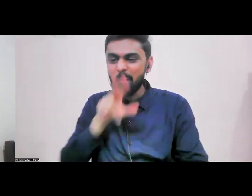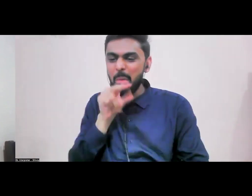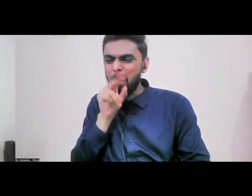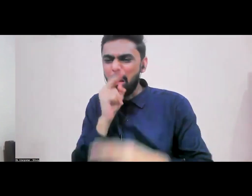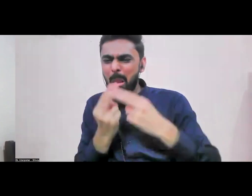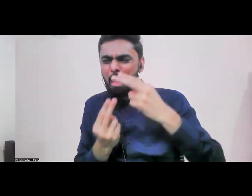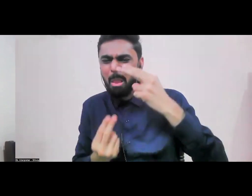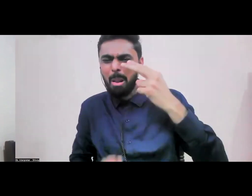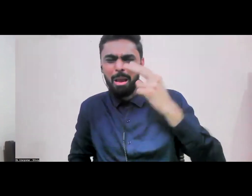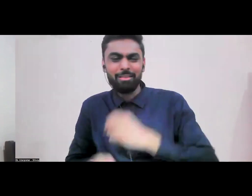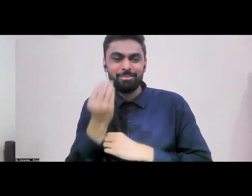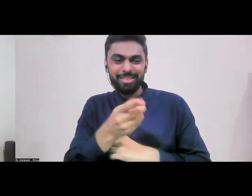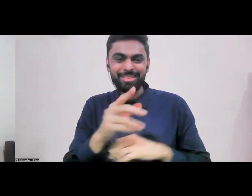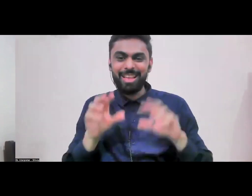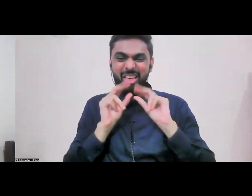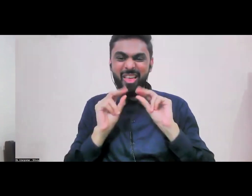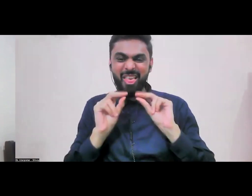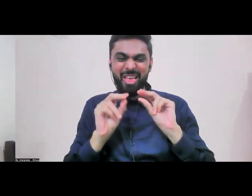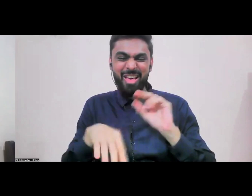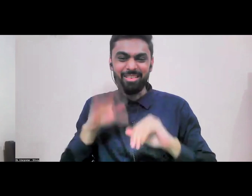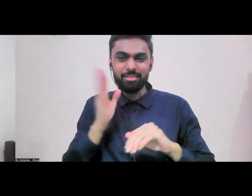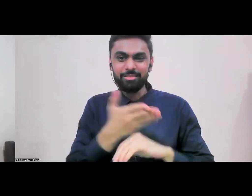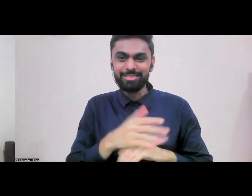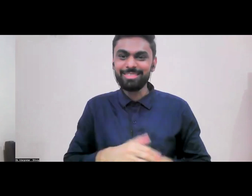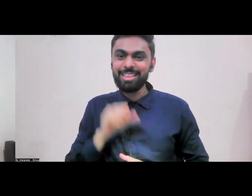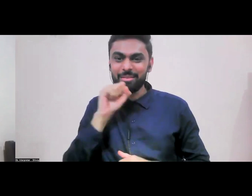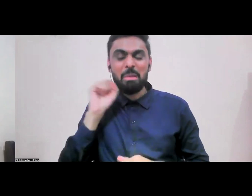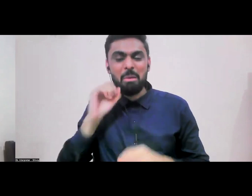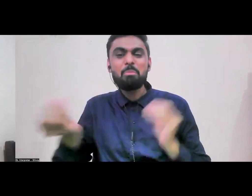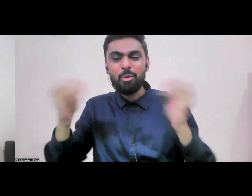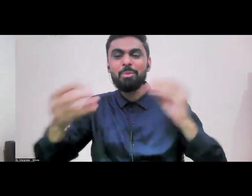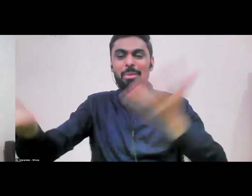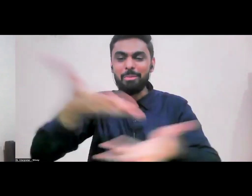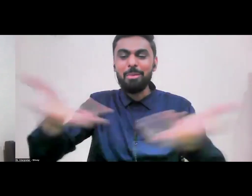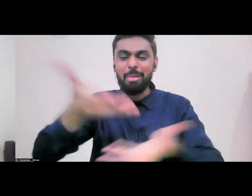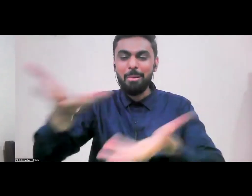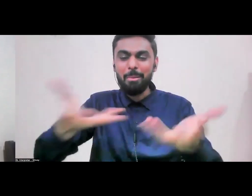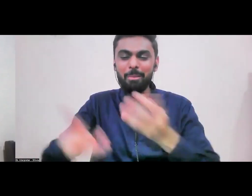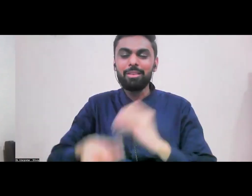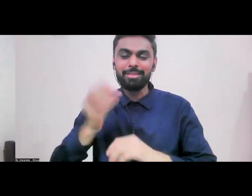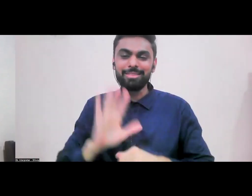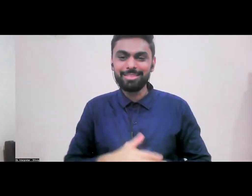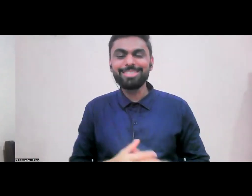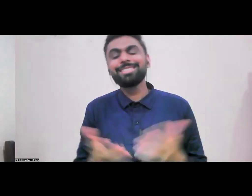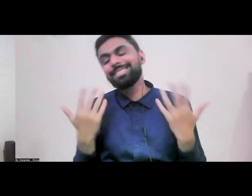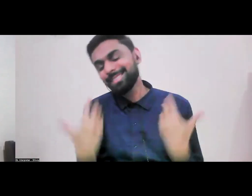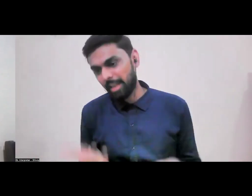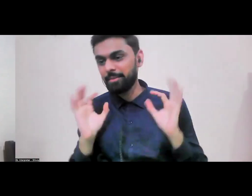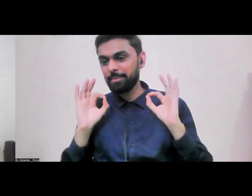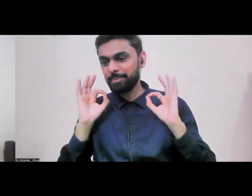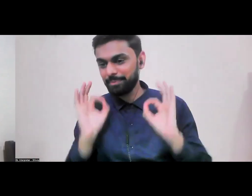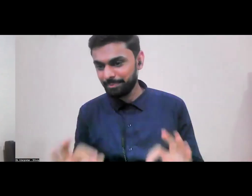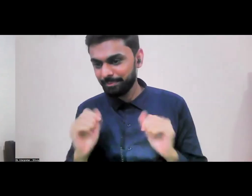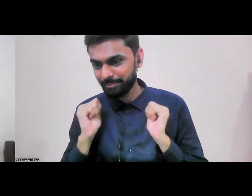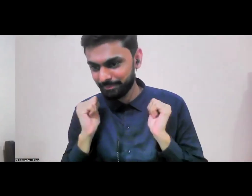more buck-buckifying. Like that. Yes, we need that. Yes. Yeah. So good. I